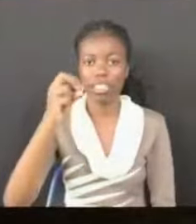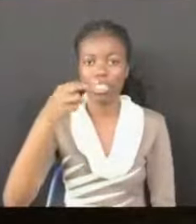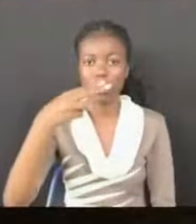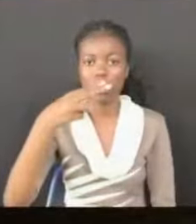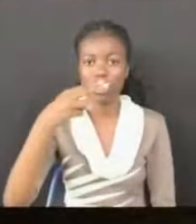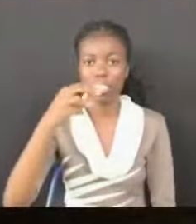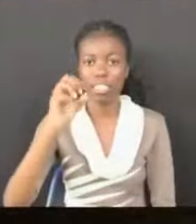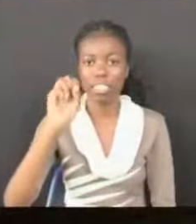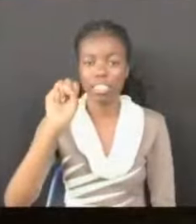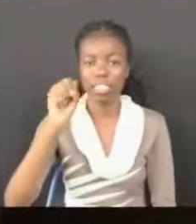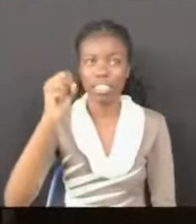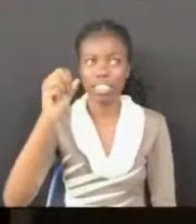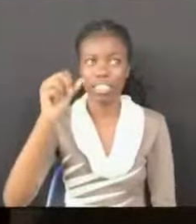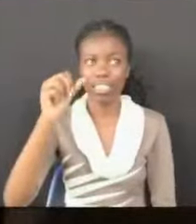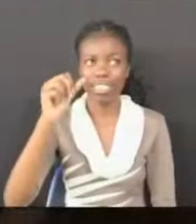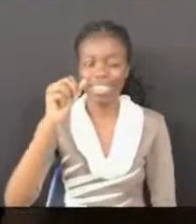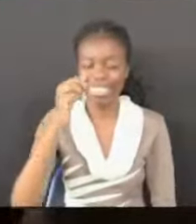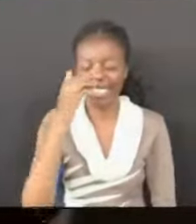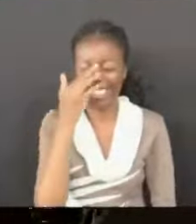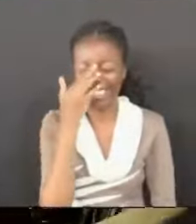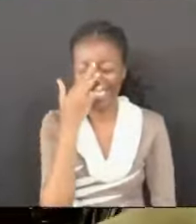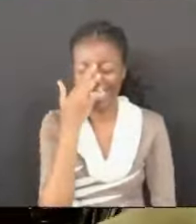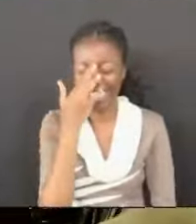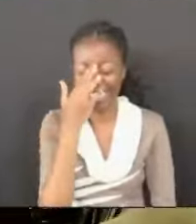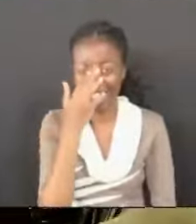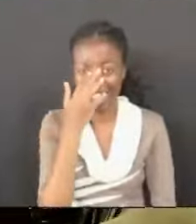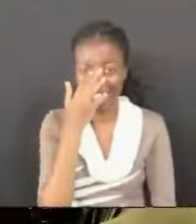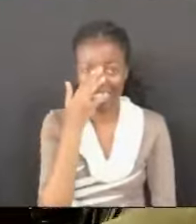Shadrach, Meshach, and Abednego.